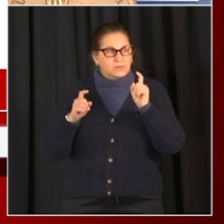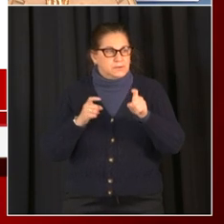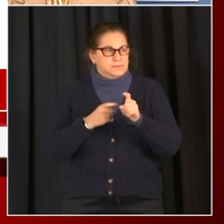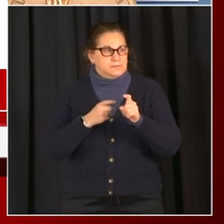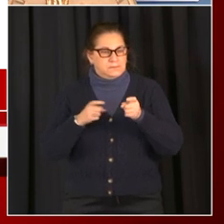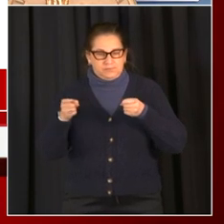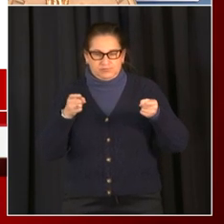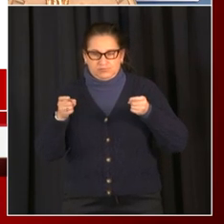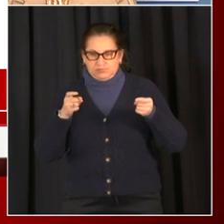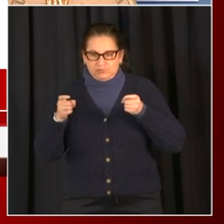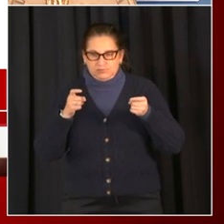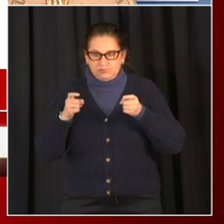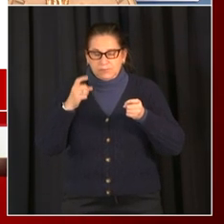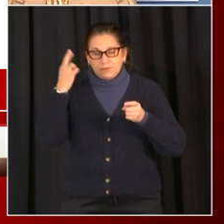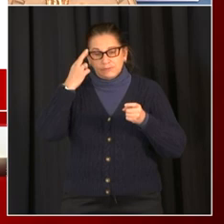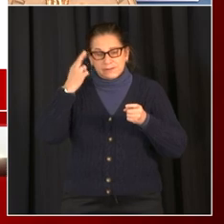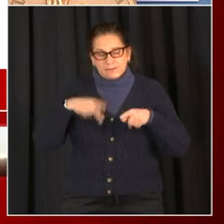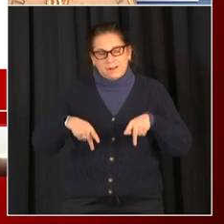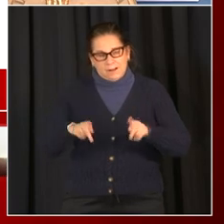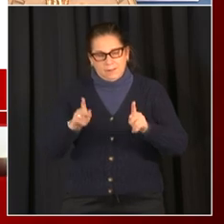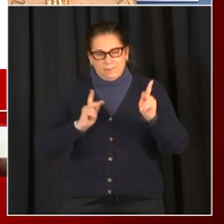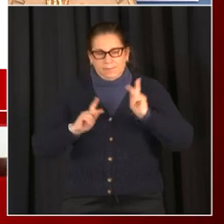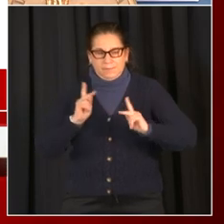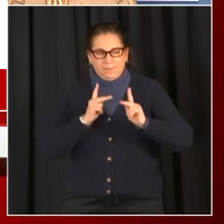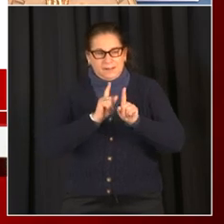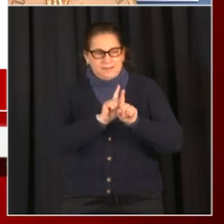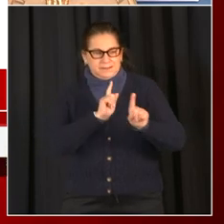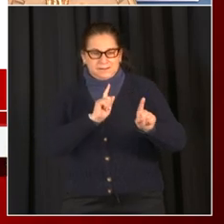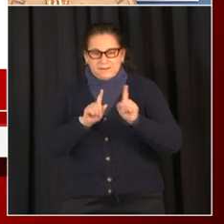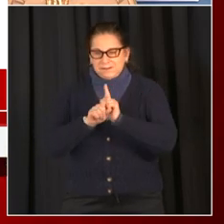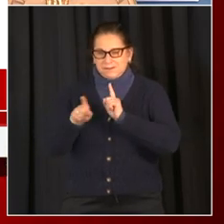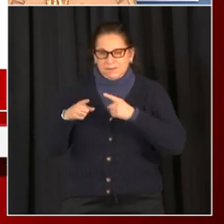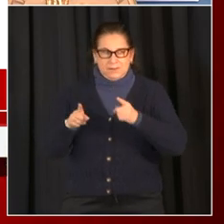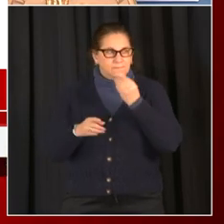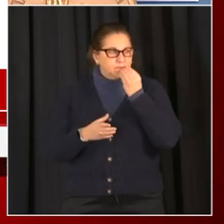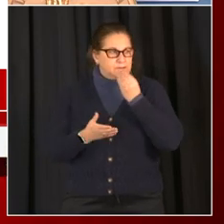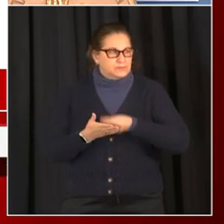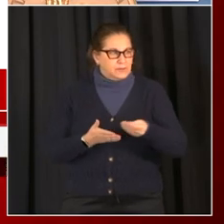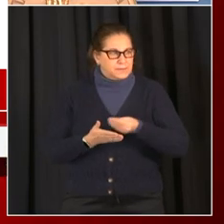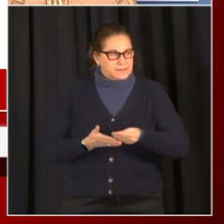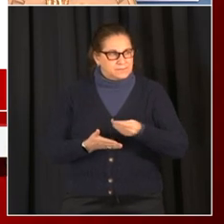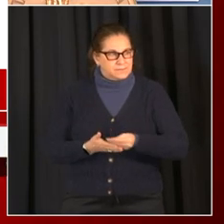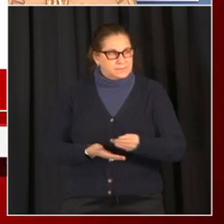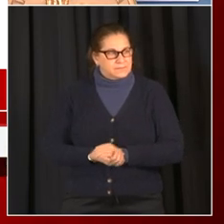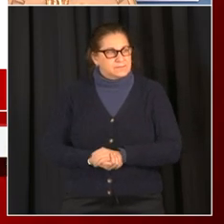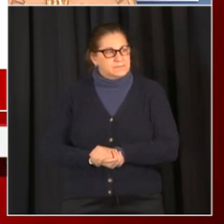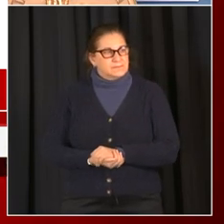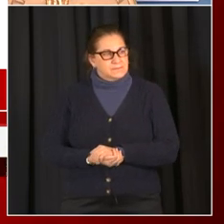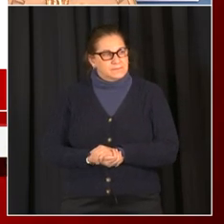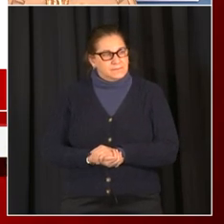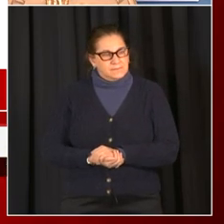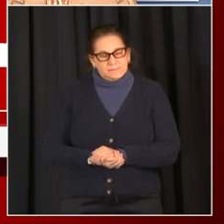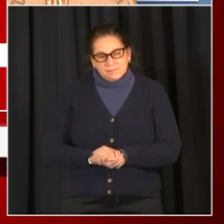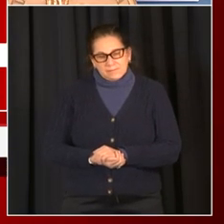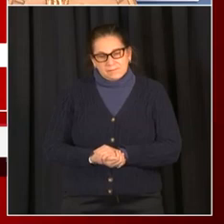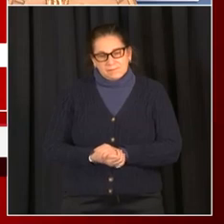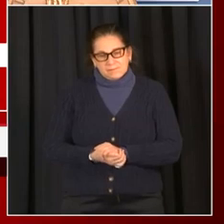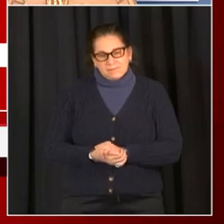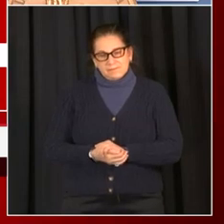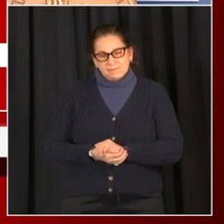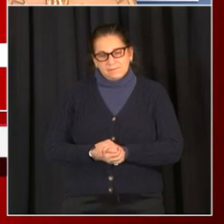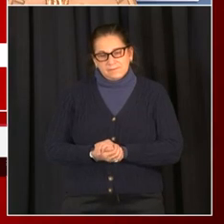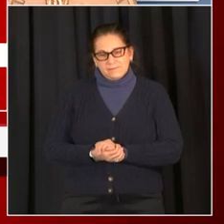social distancing plans that they put into effect. Finally, for houses